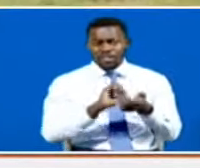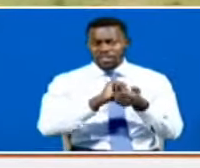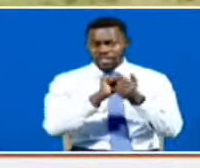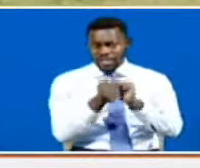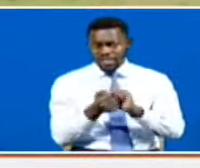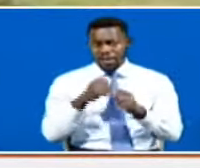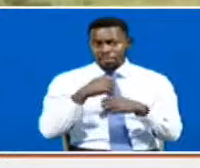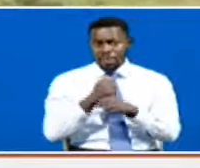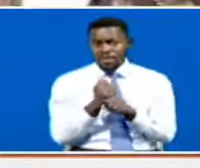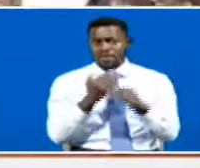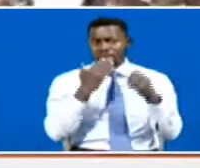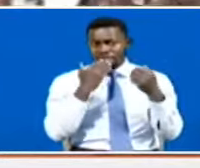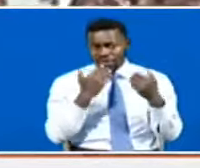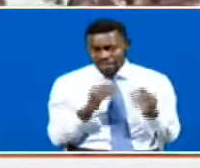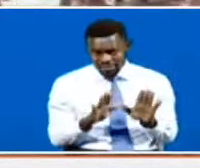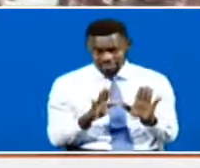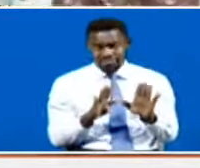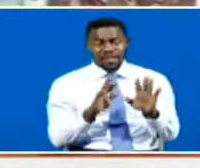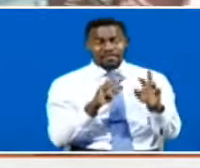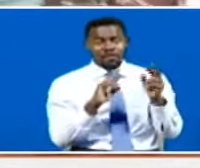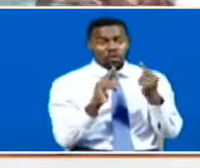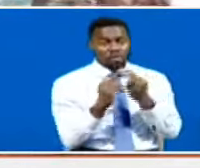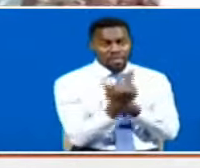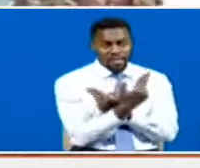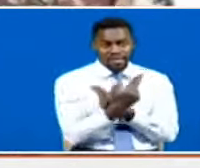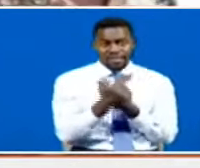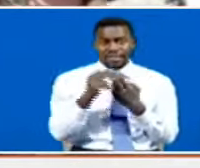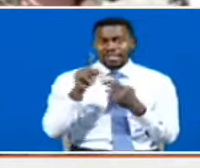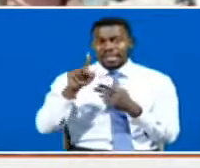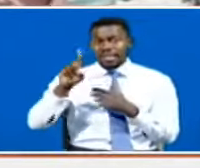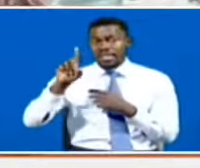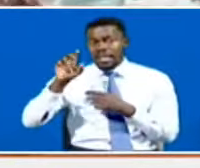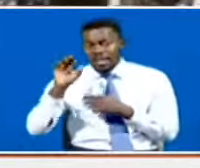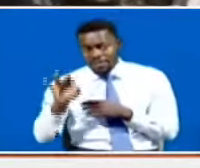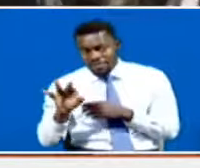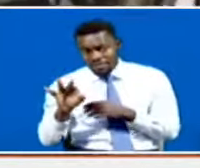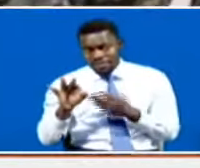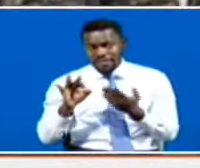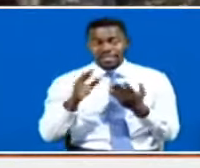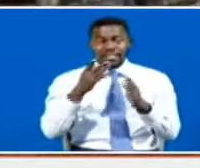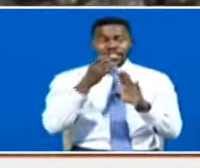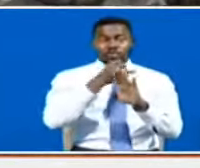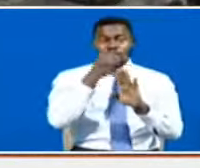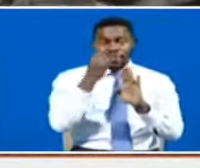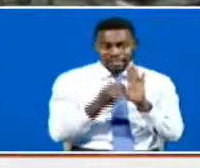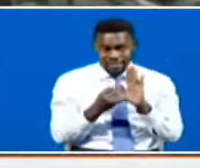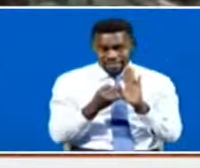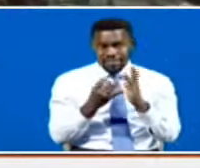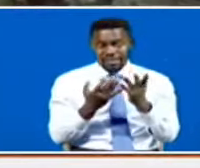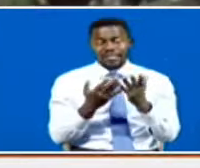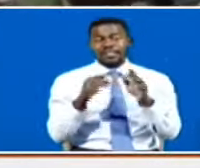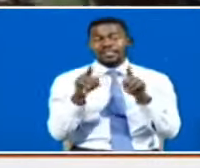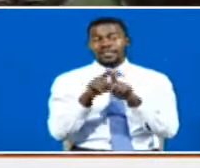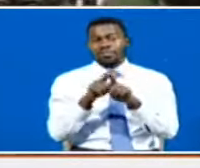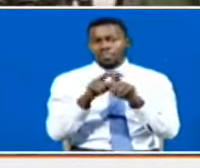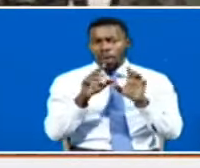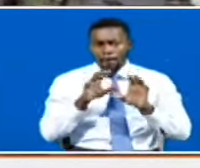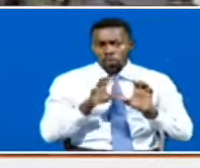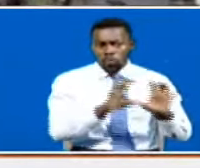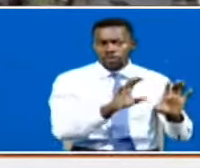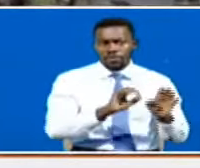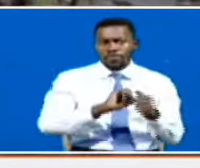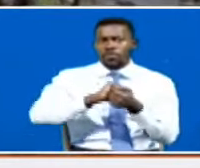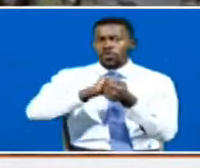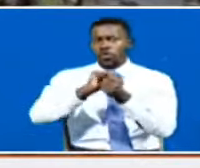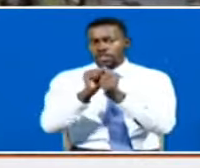the establishment of the Defense Staff College and the Kenya Defense Force Medical Insurance Scheme. He also pushed for change